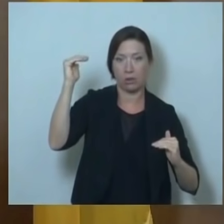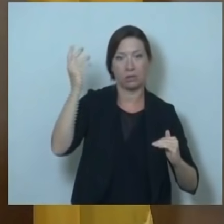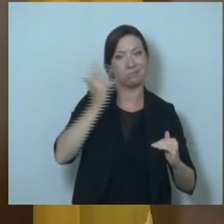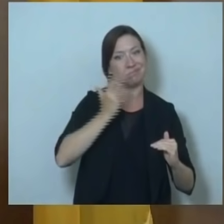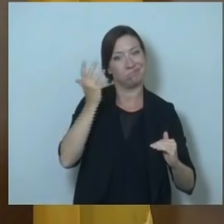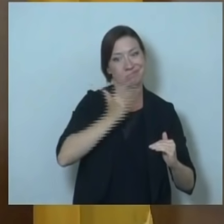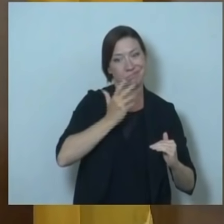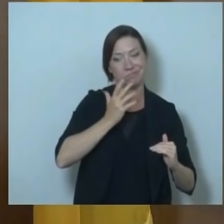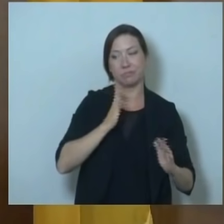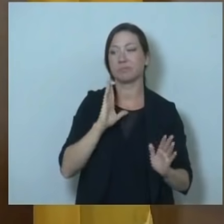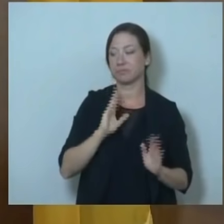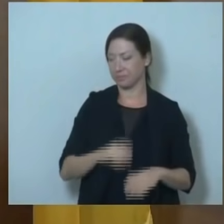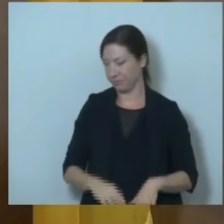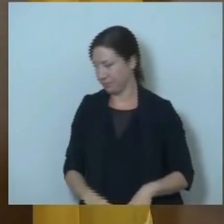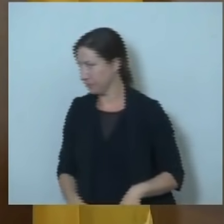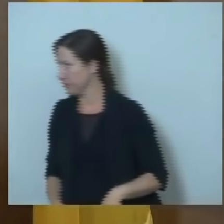end.